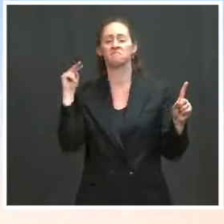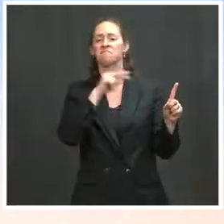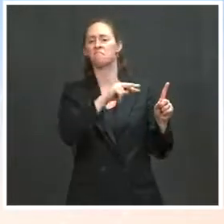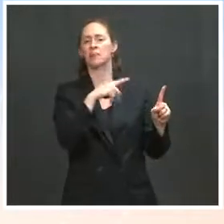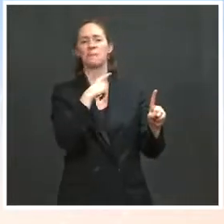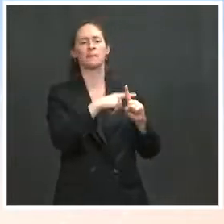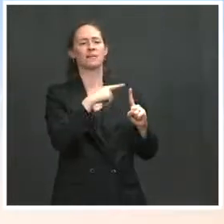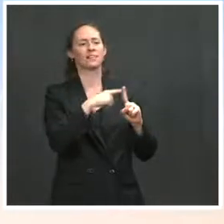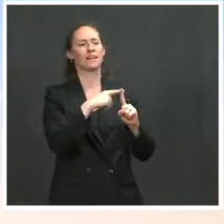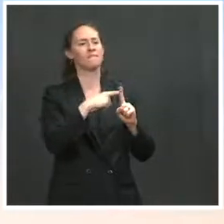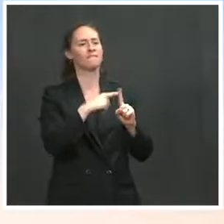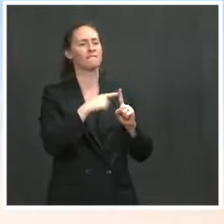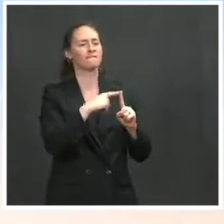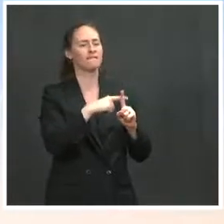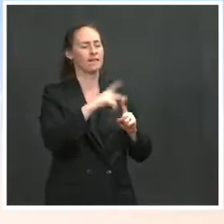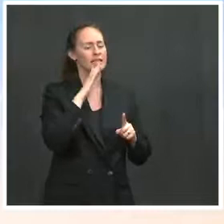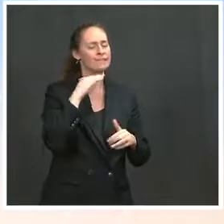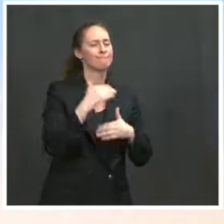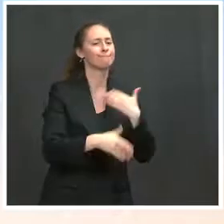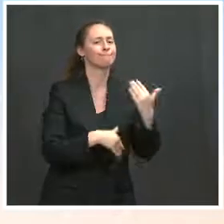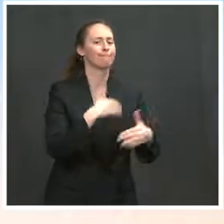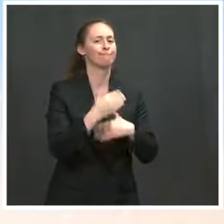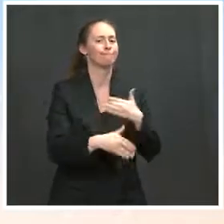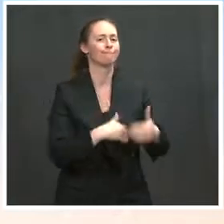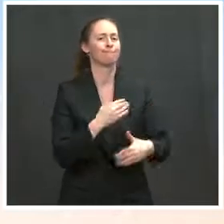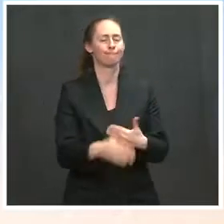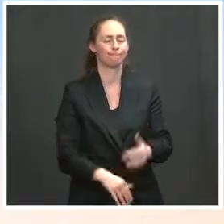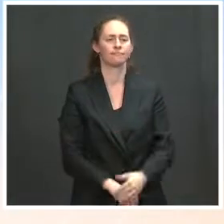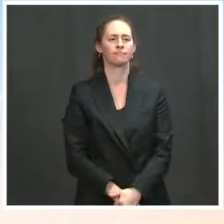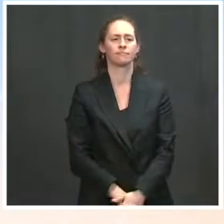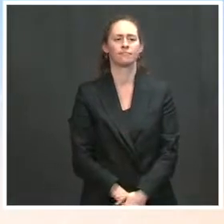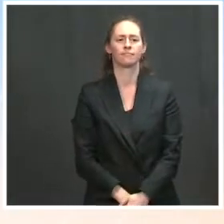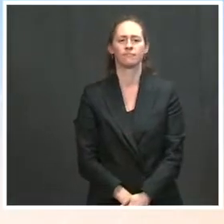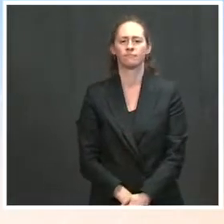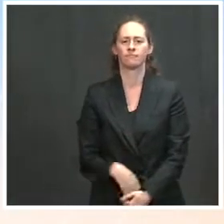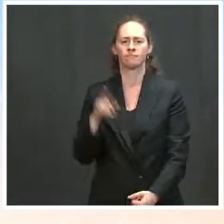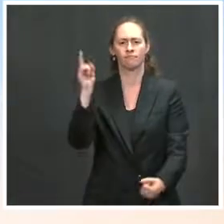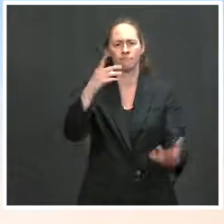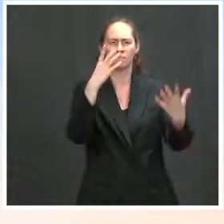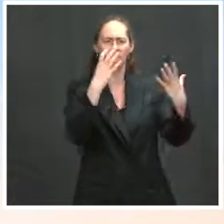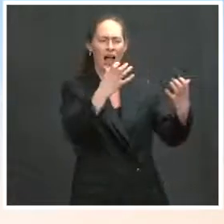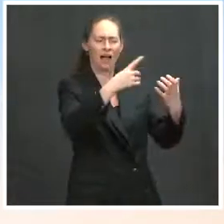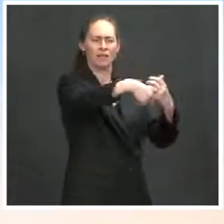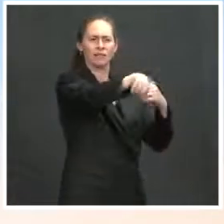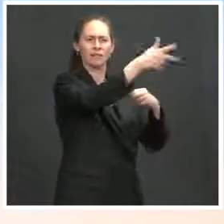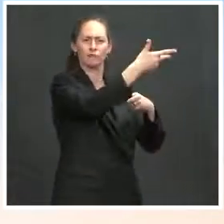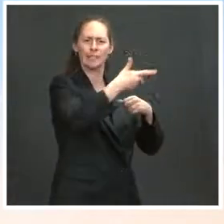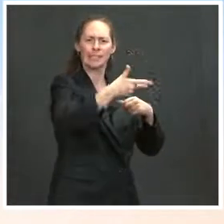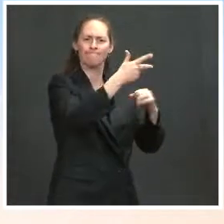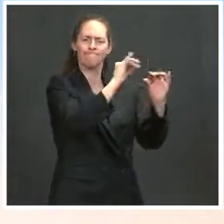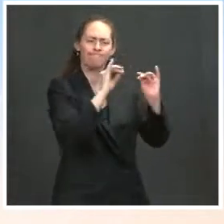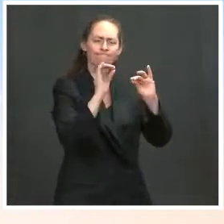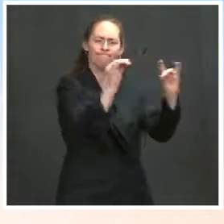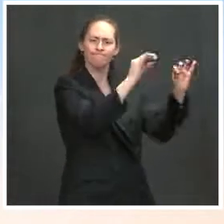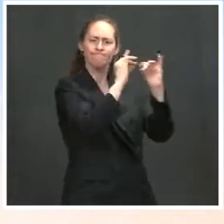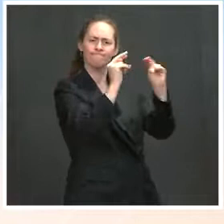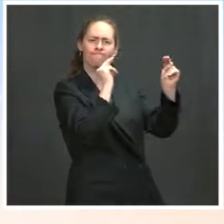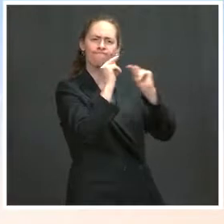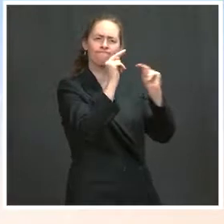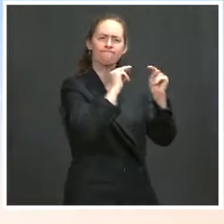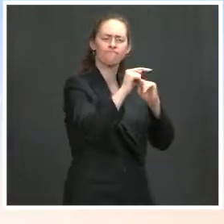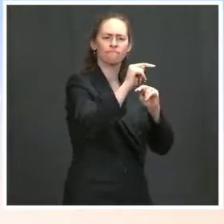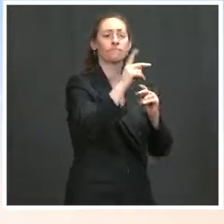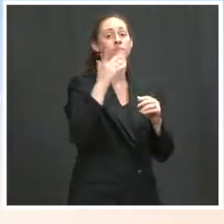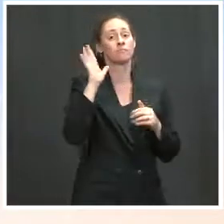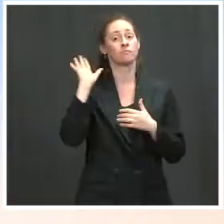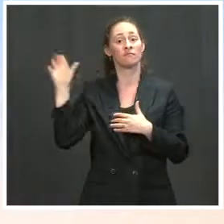so he wants to continue to work with them, but also give them the space to negotiate. And so this is again a top priority. He wants to see